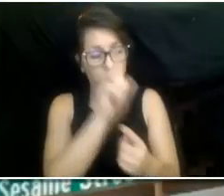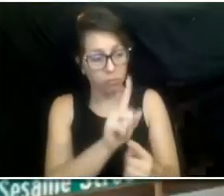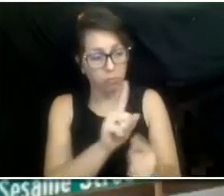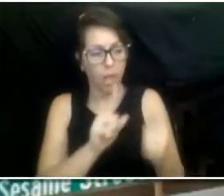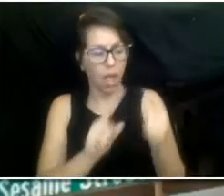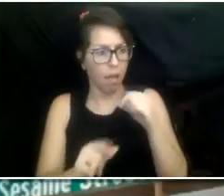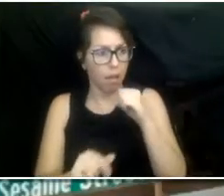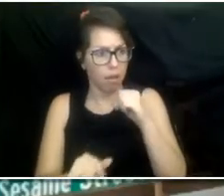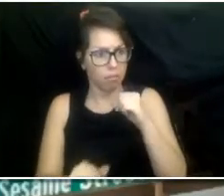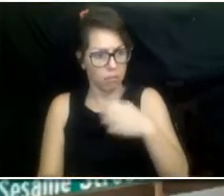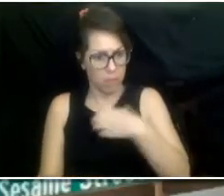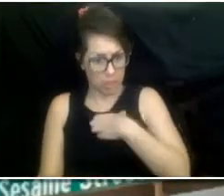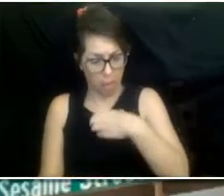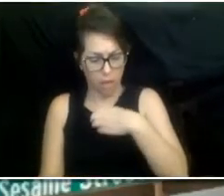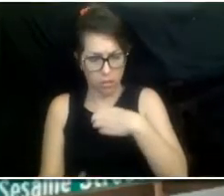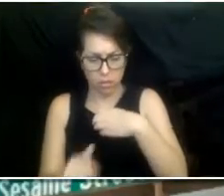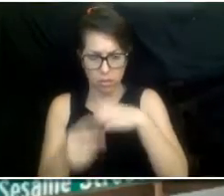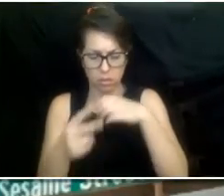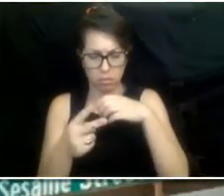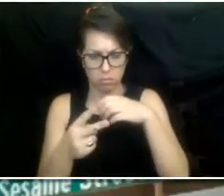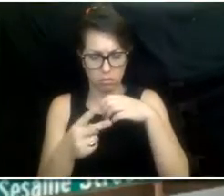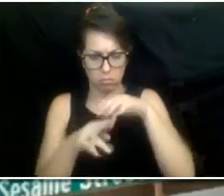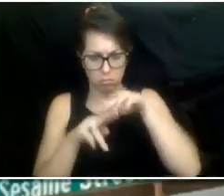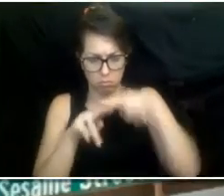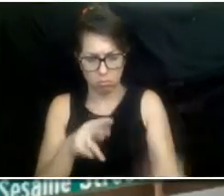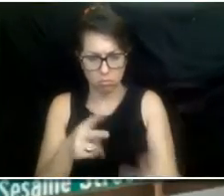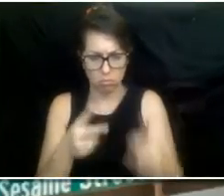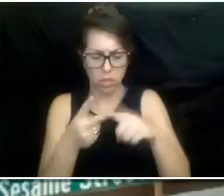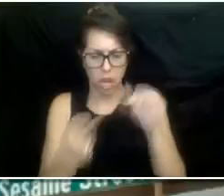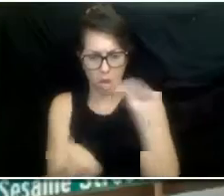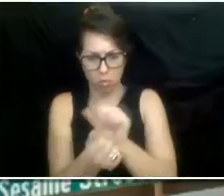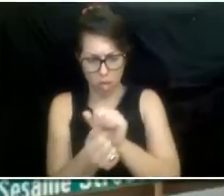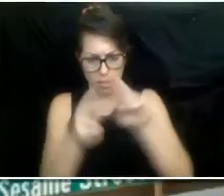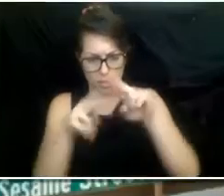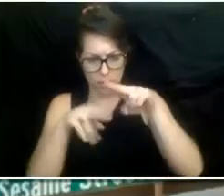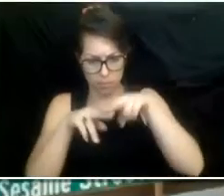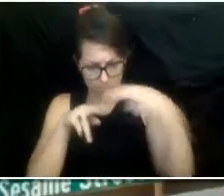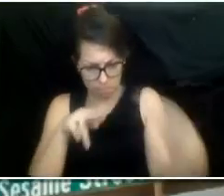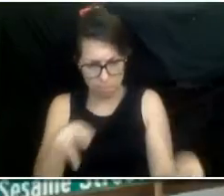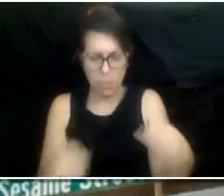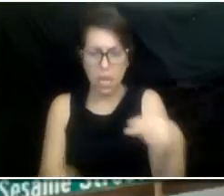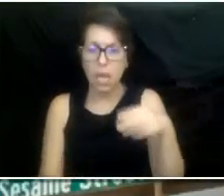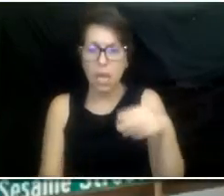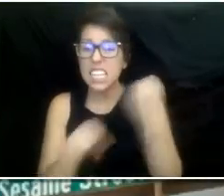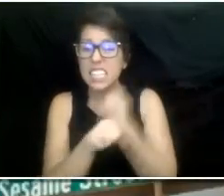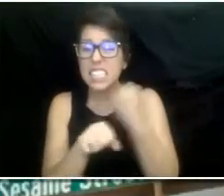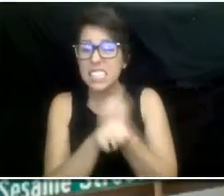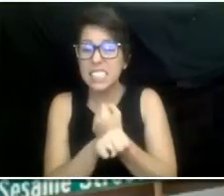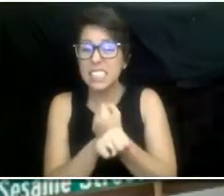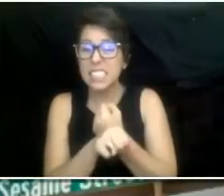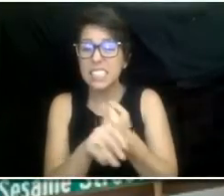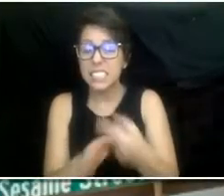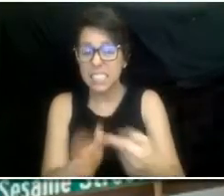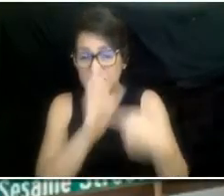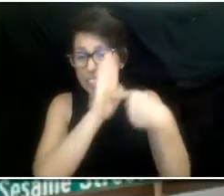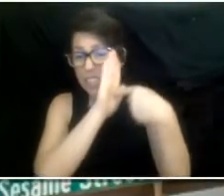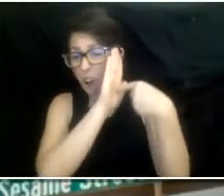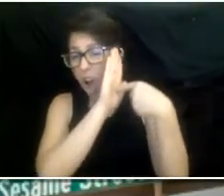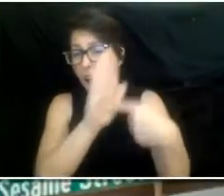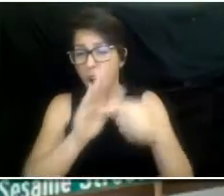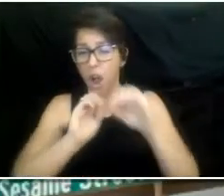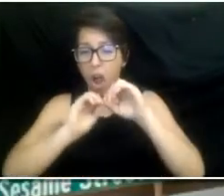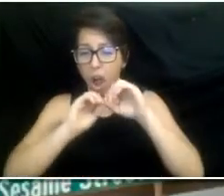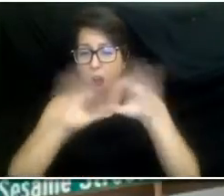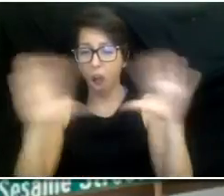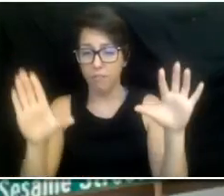the same thing over and over I'm not hearing an answer um you're not hearing why I don't hear an answer so let's move on on